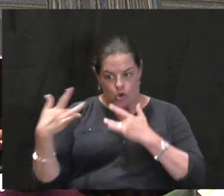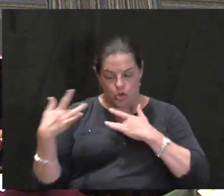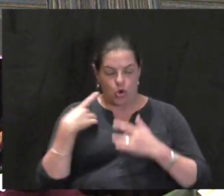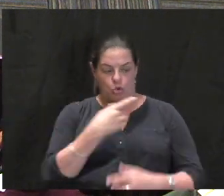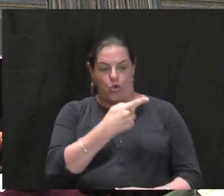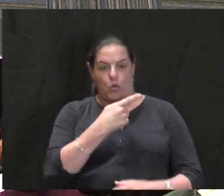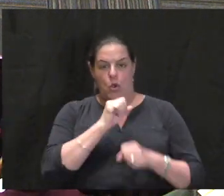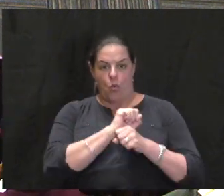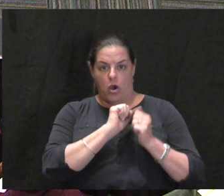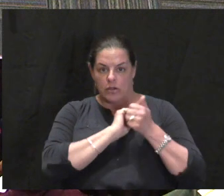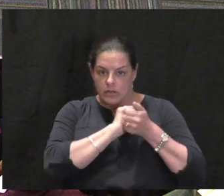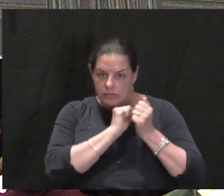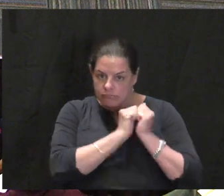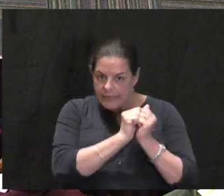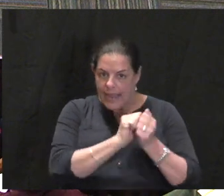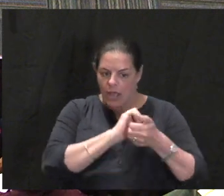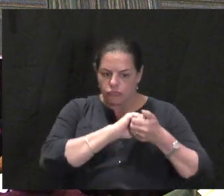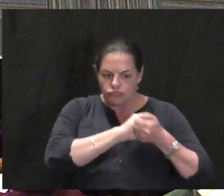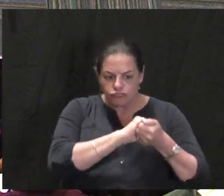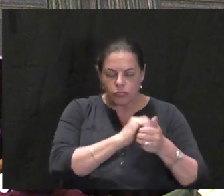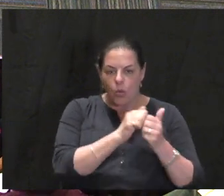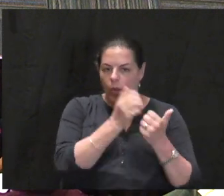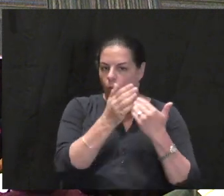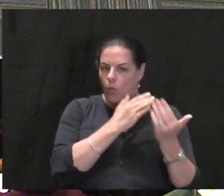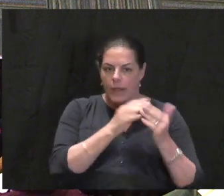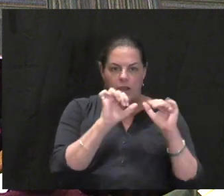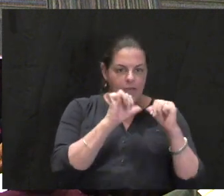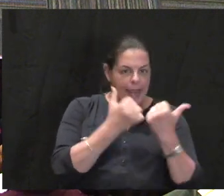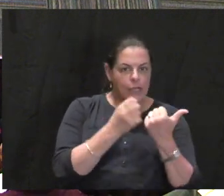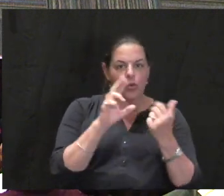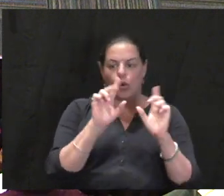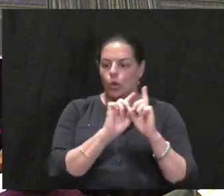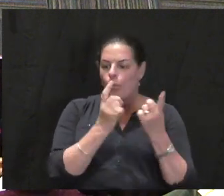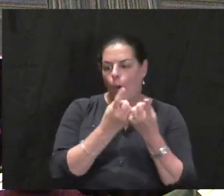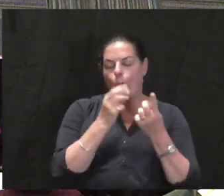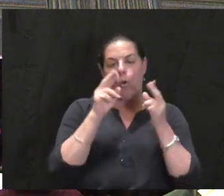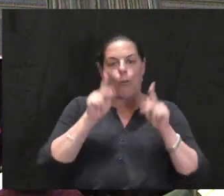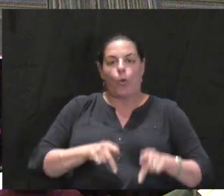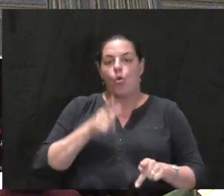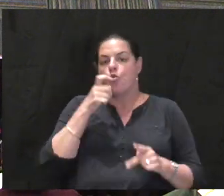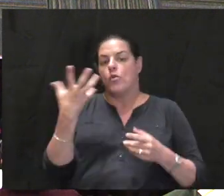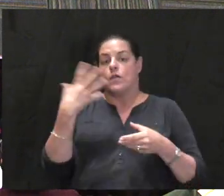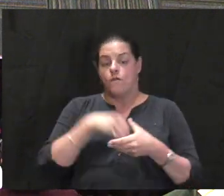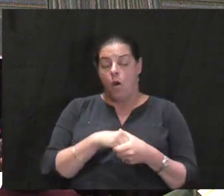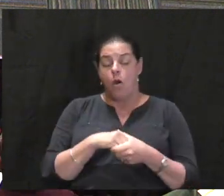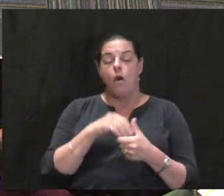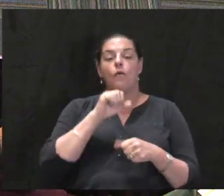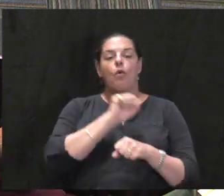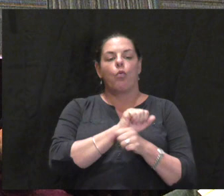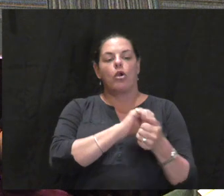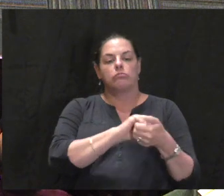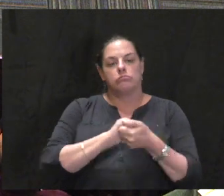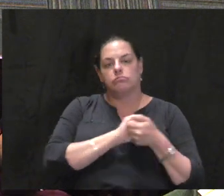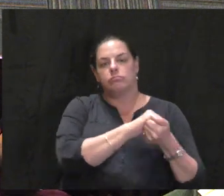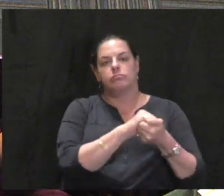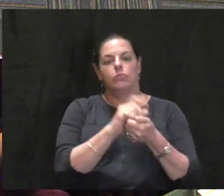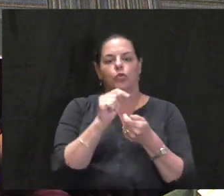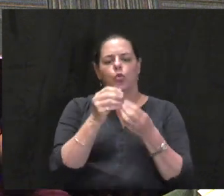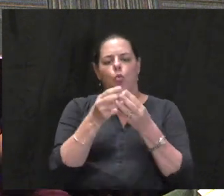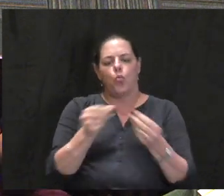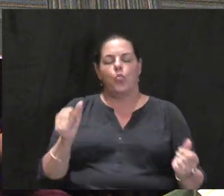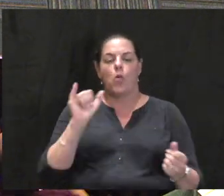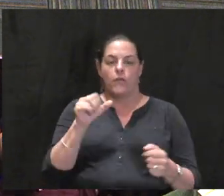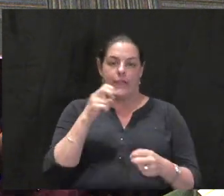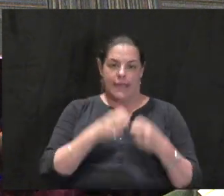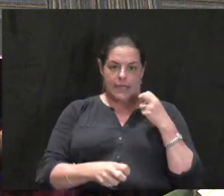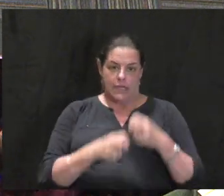issue through mediation and often education. We also identify other school system services